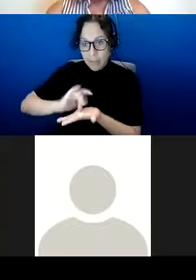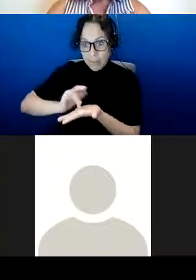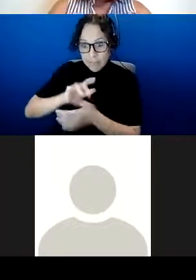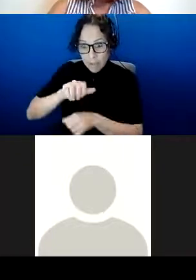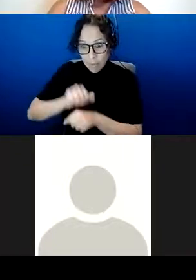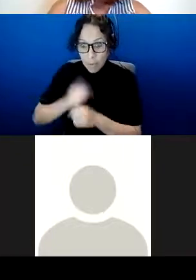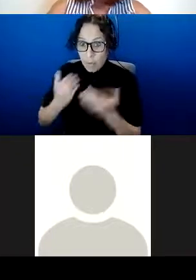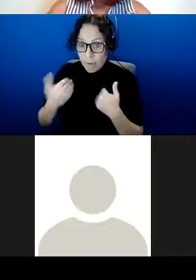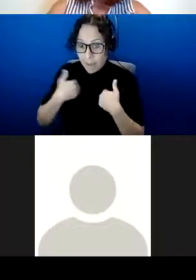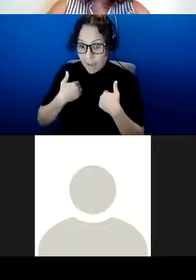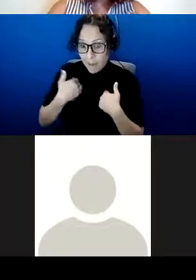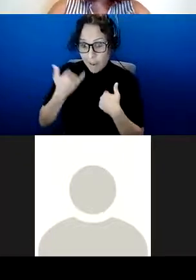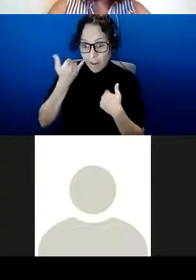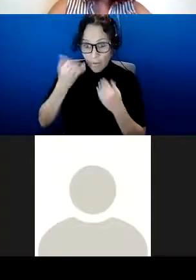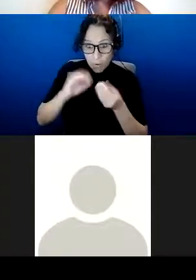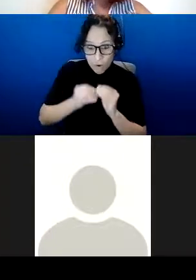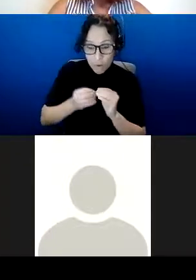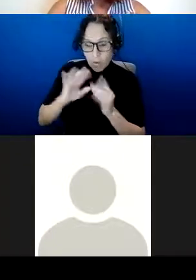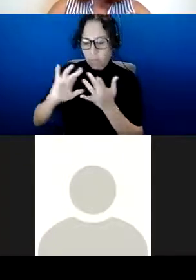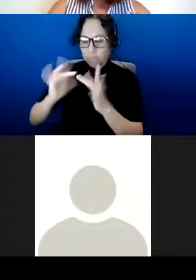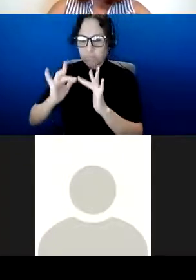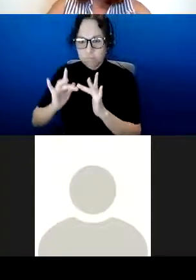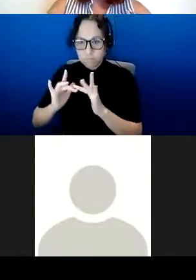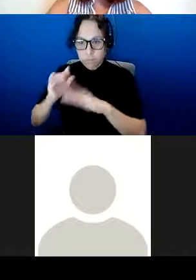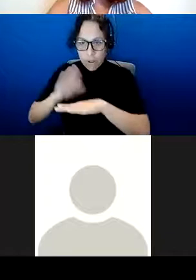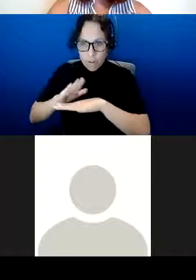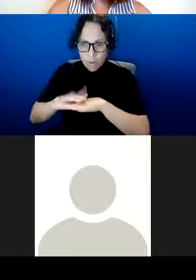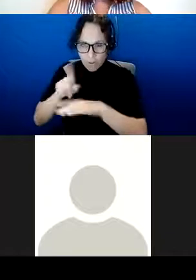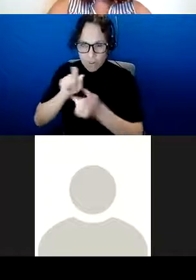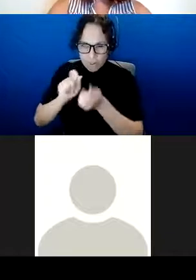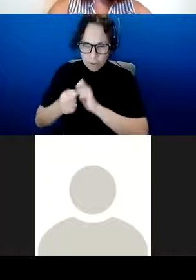or online notification of that change.